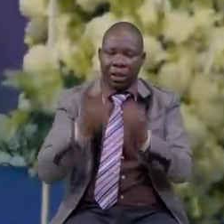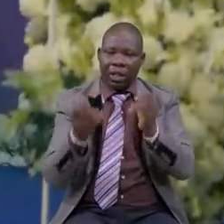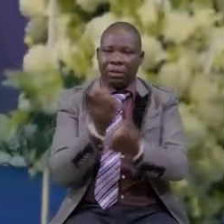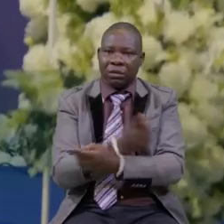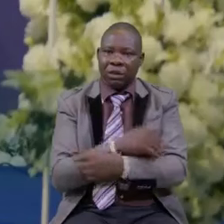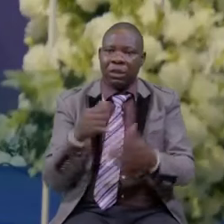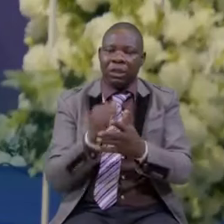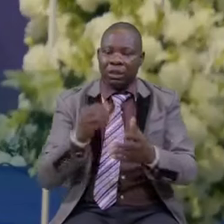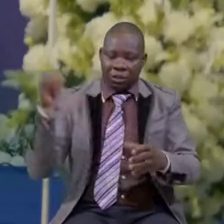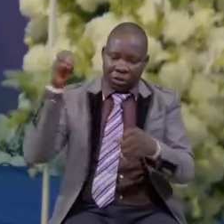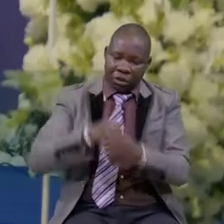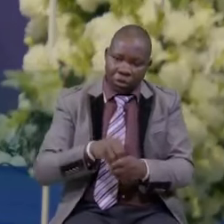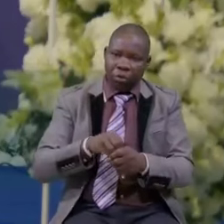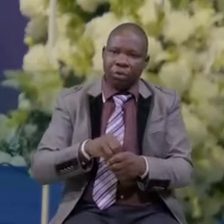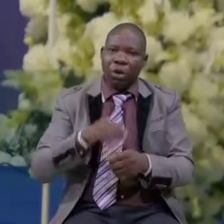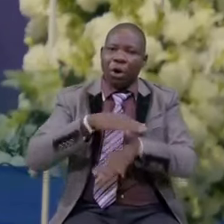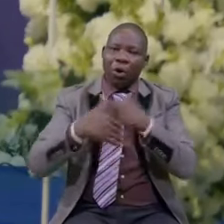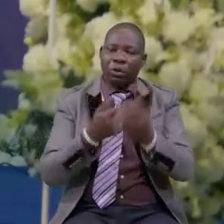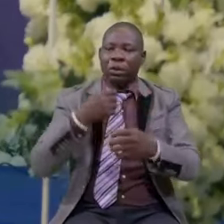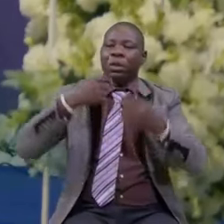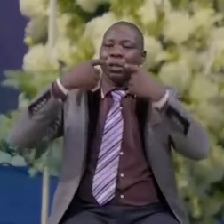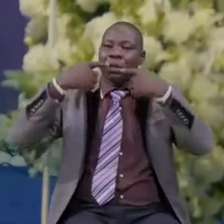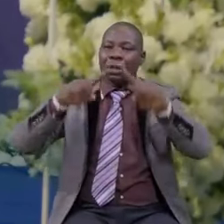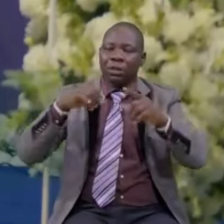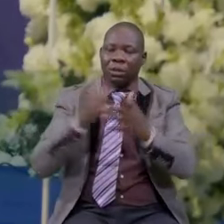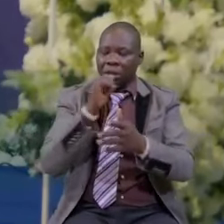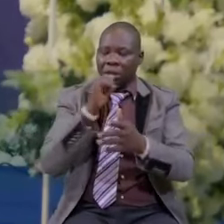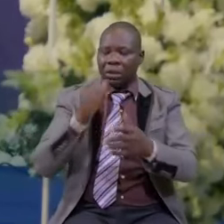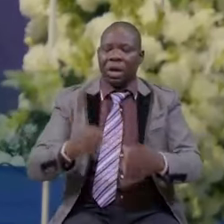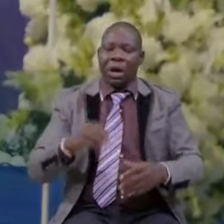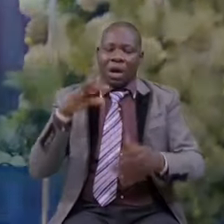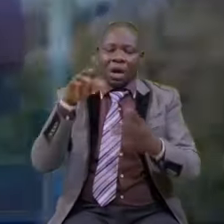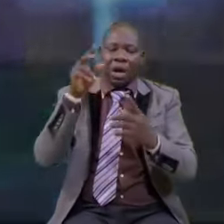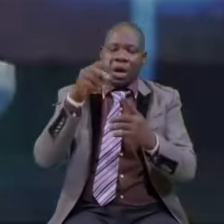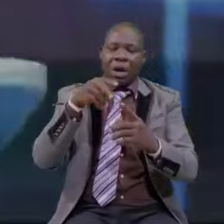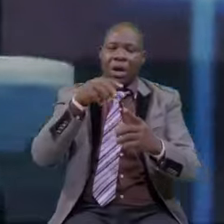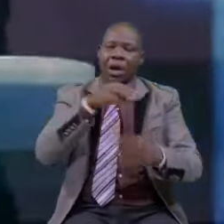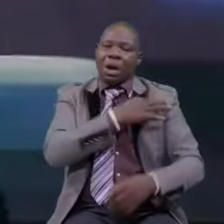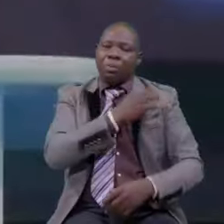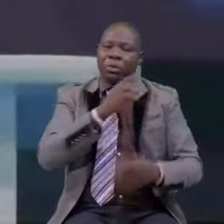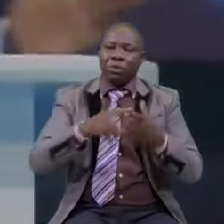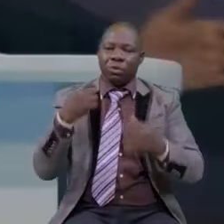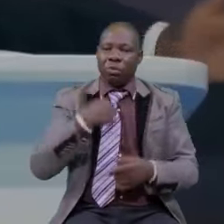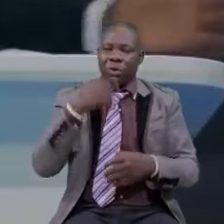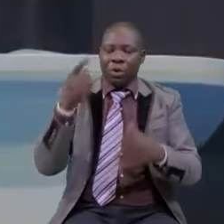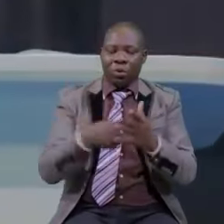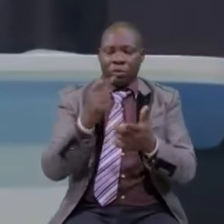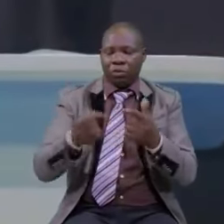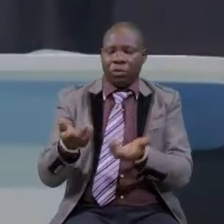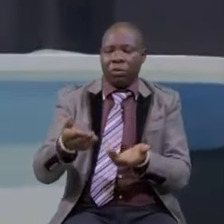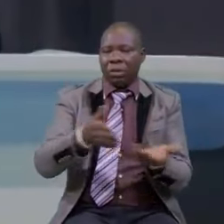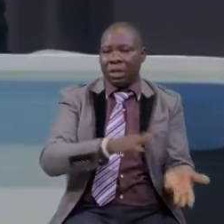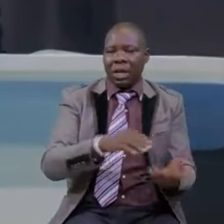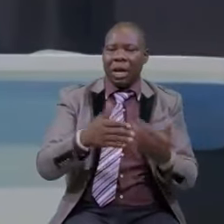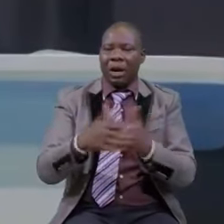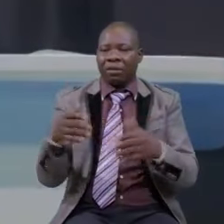peremptory declaration. It's appointed unto men once to die, and after this judgment. It includes